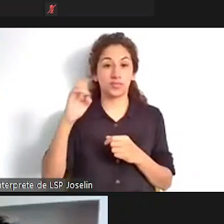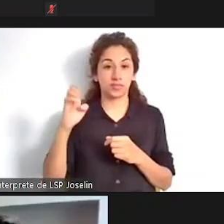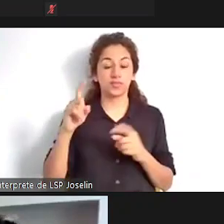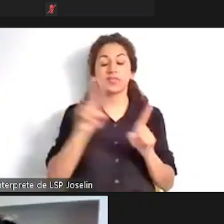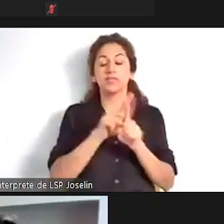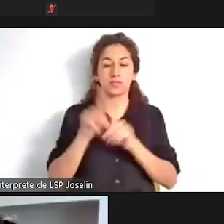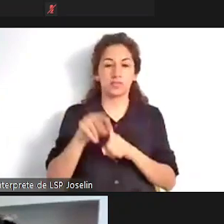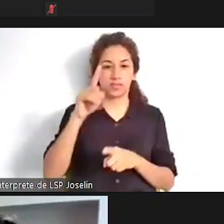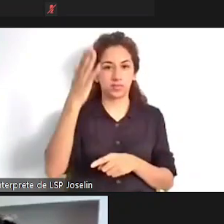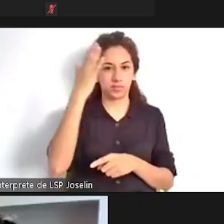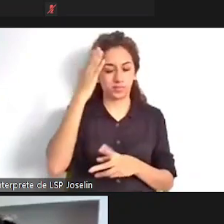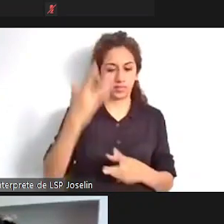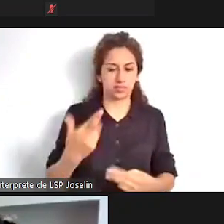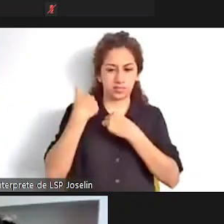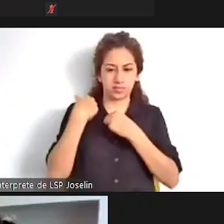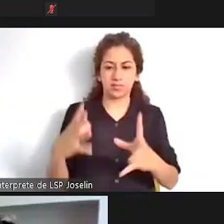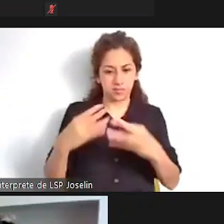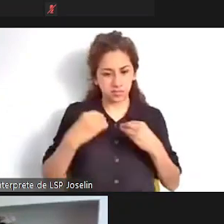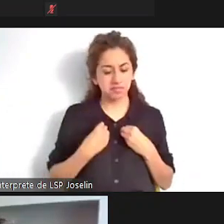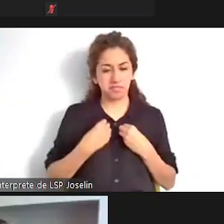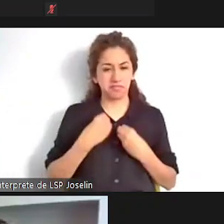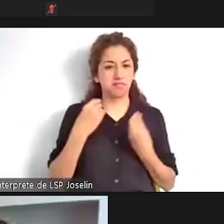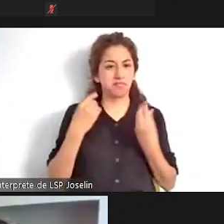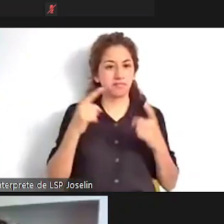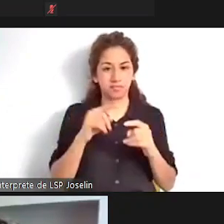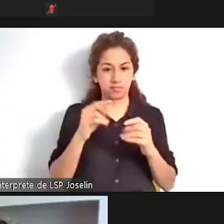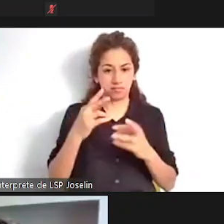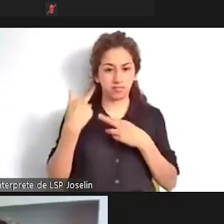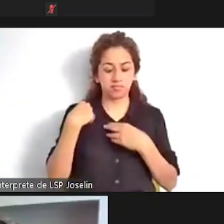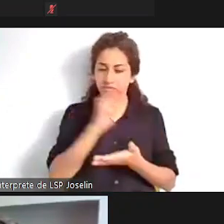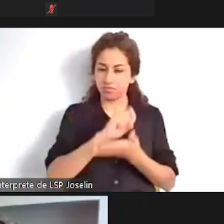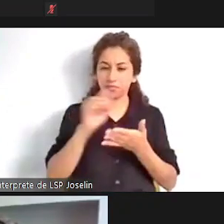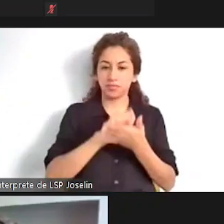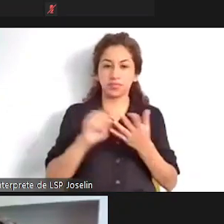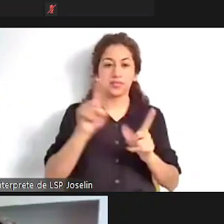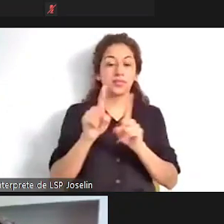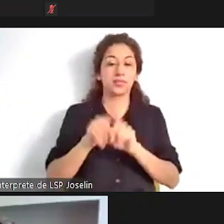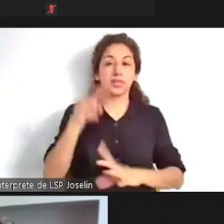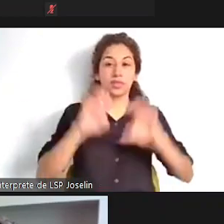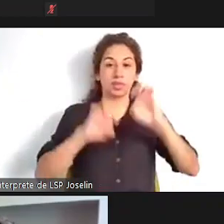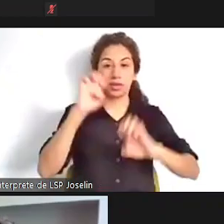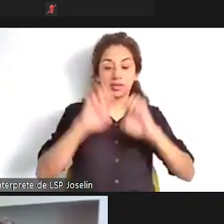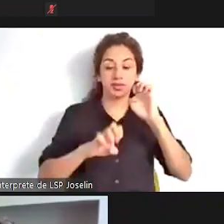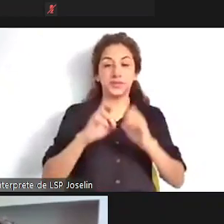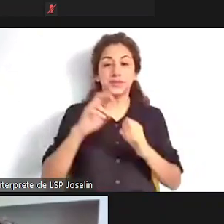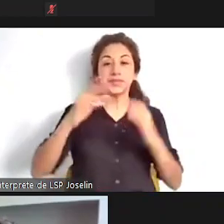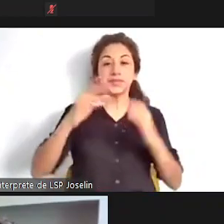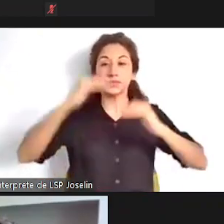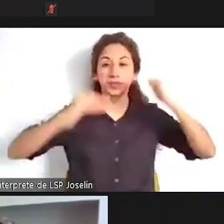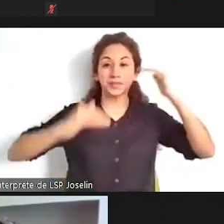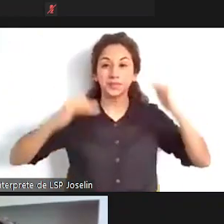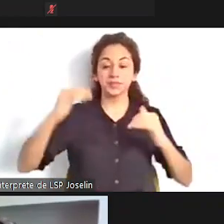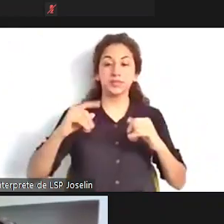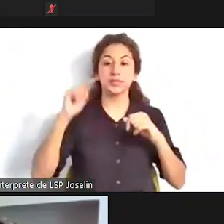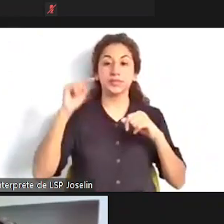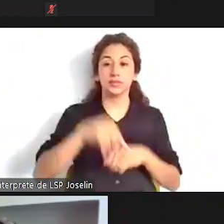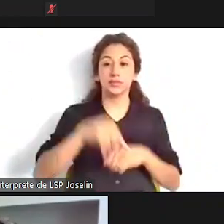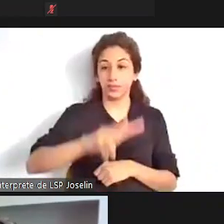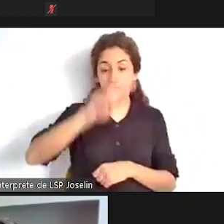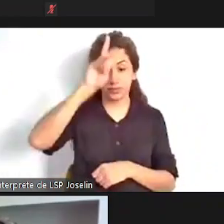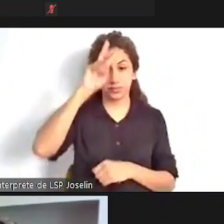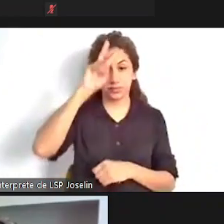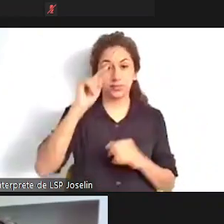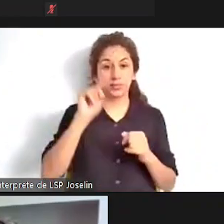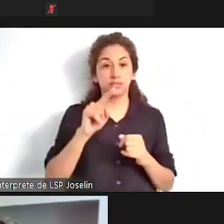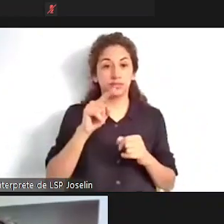oecd has had an important role in detecting and assessing the levels of impact that the informalis